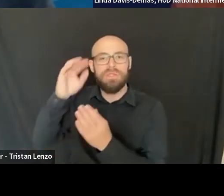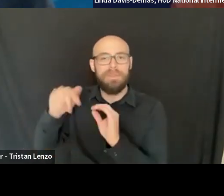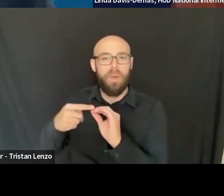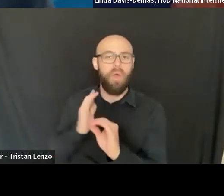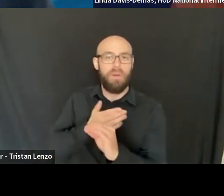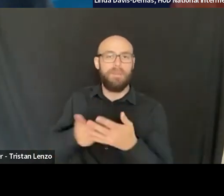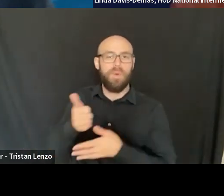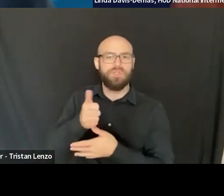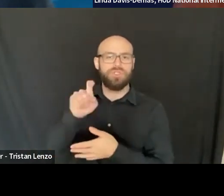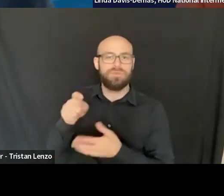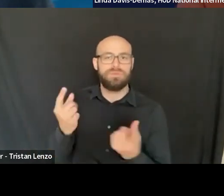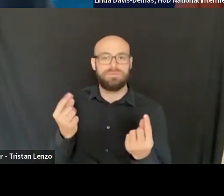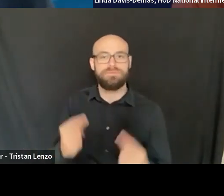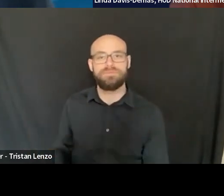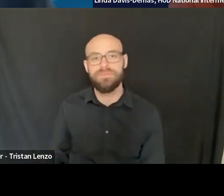Ellie?